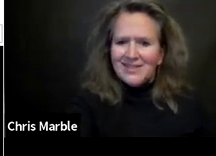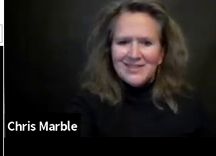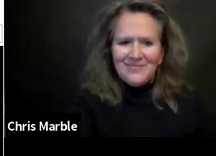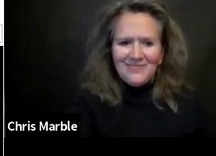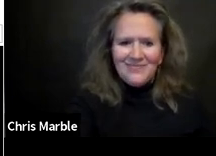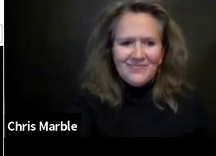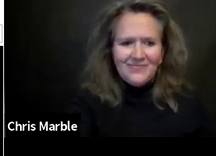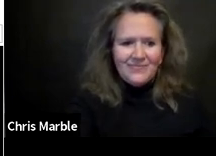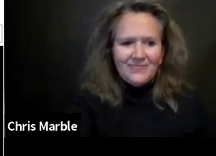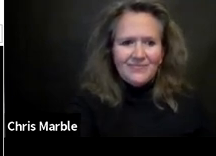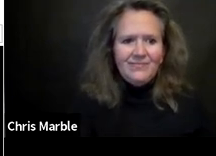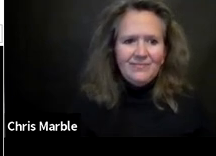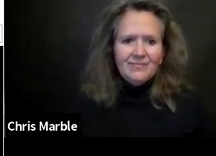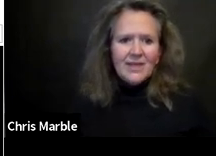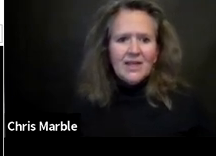to contact us.